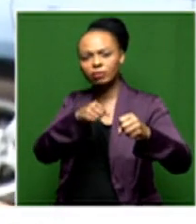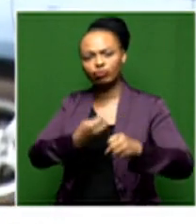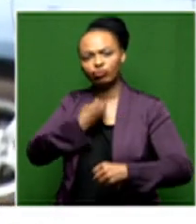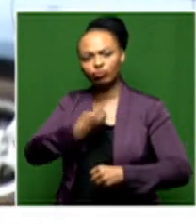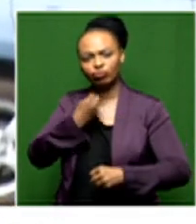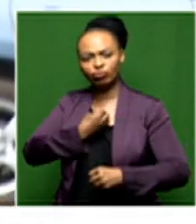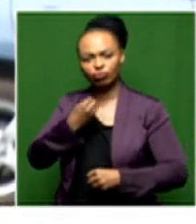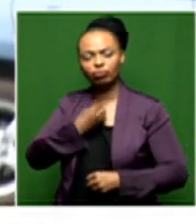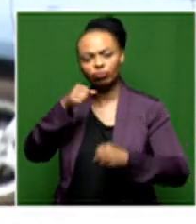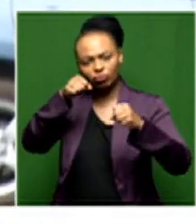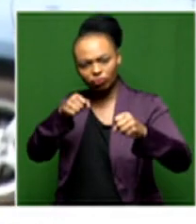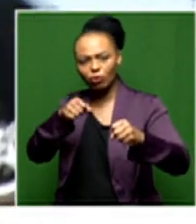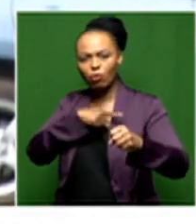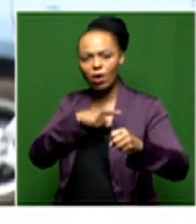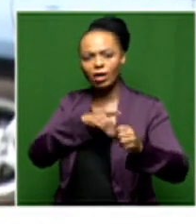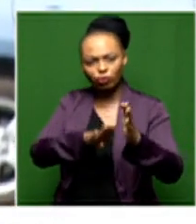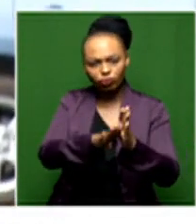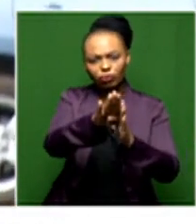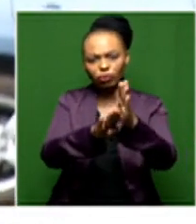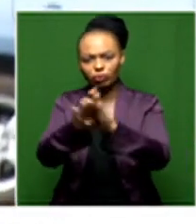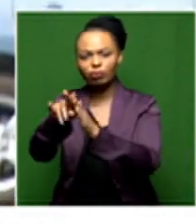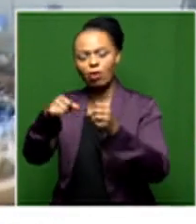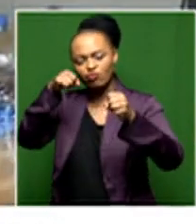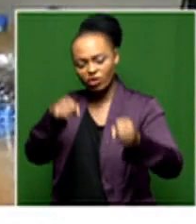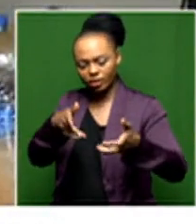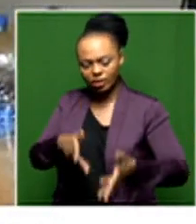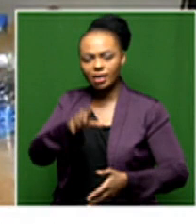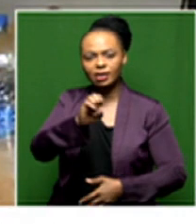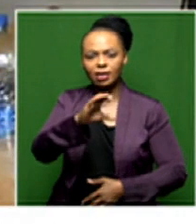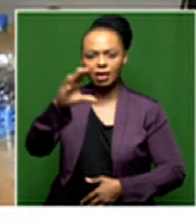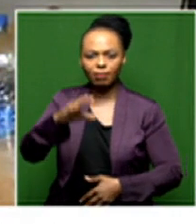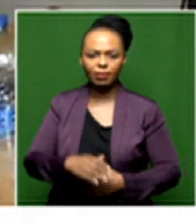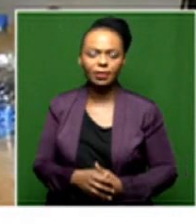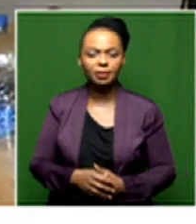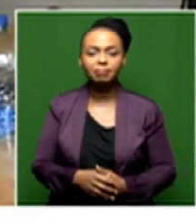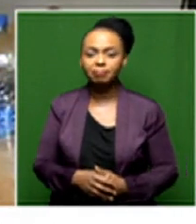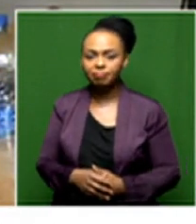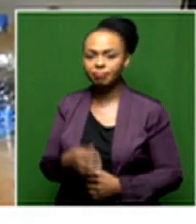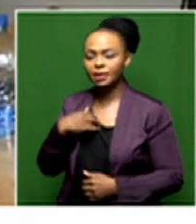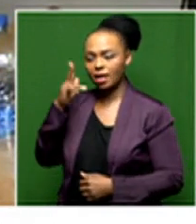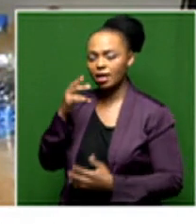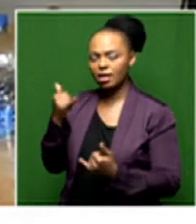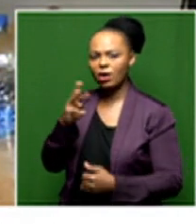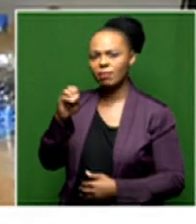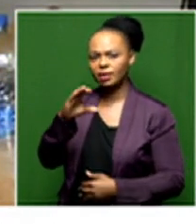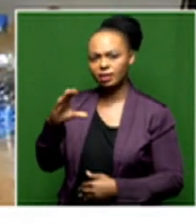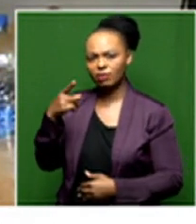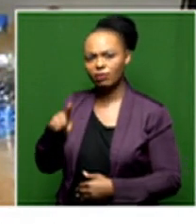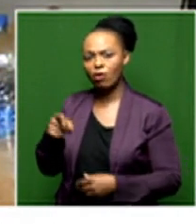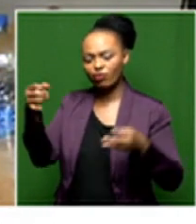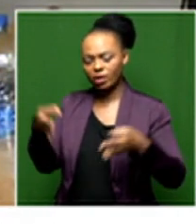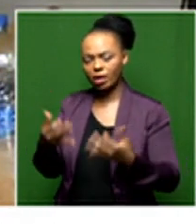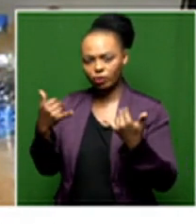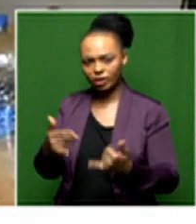world champions in the province of the Eastern Cape. Well, Amita, I understand that you'll be the MC for this occasion today, and let